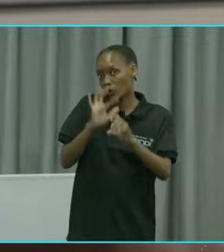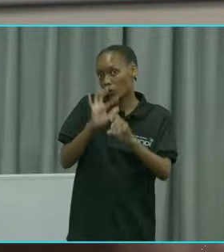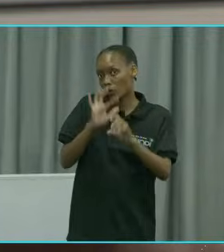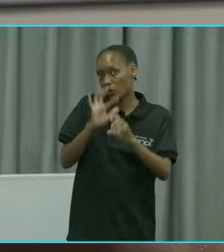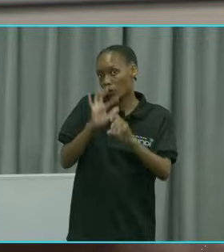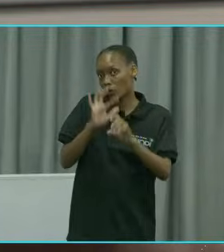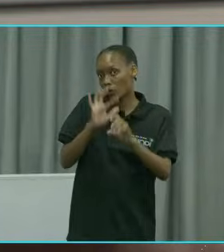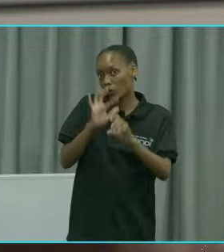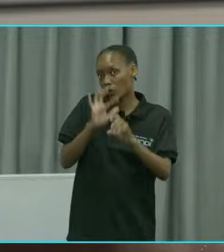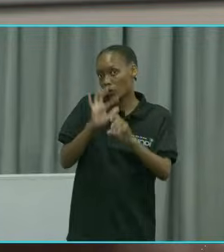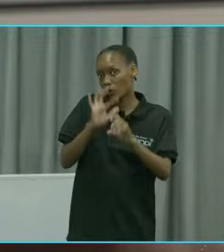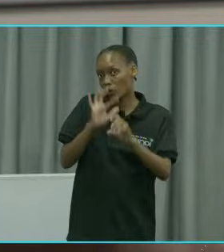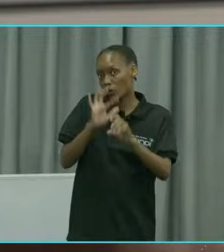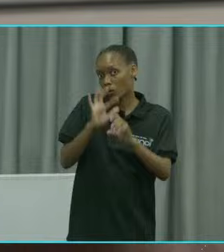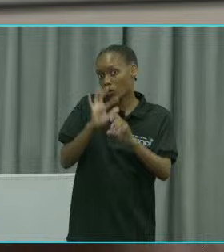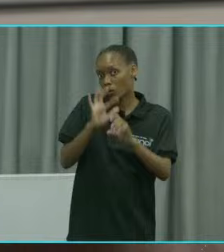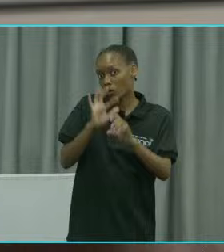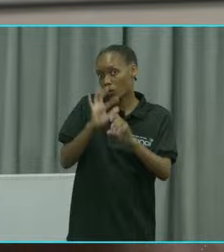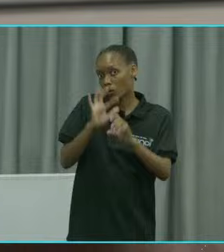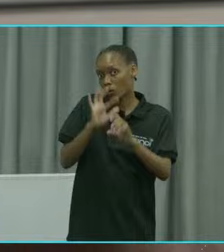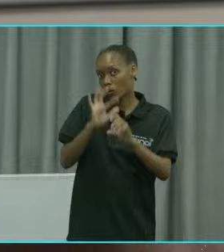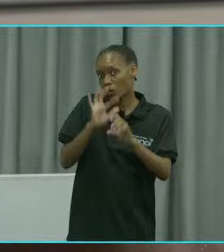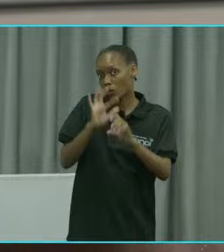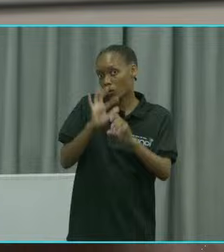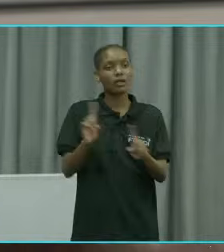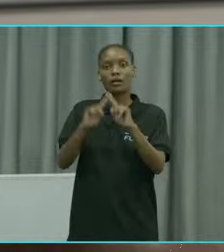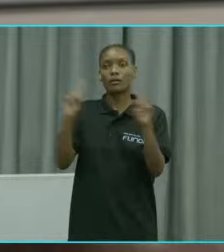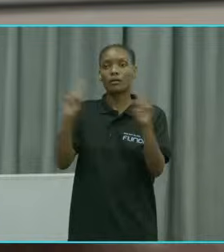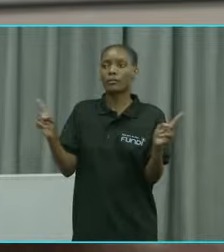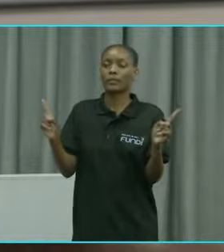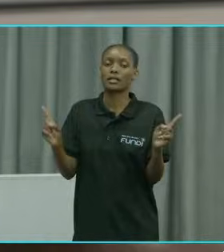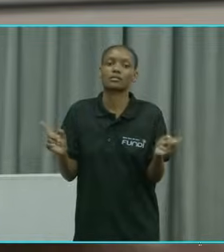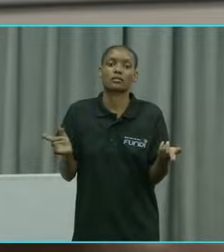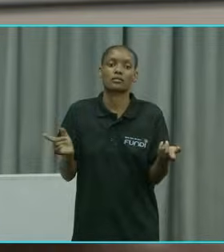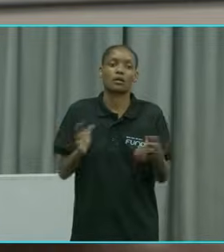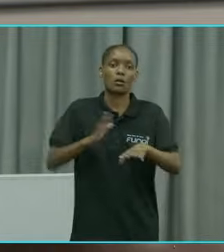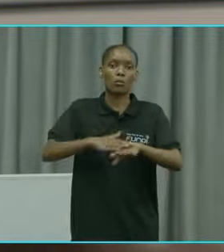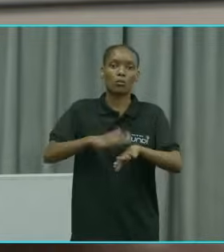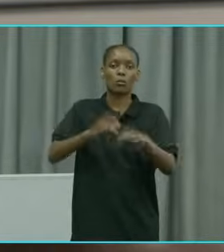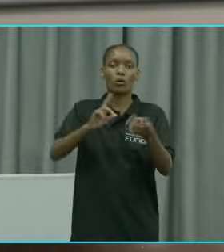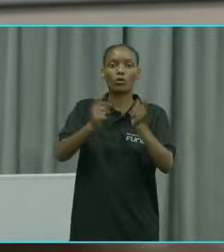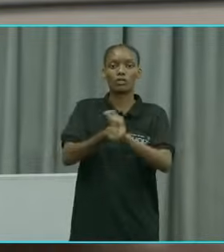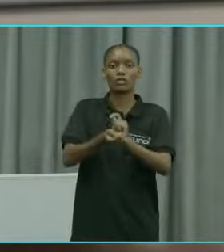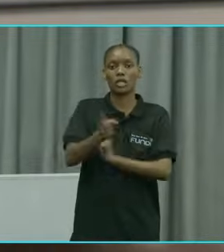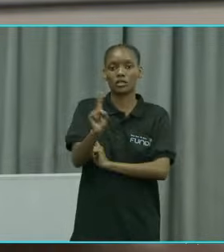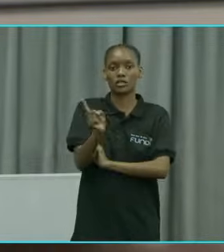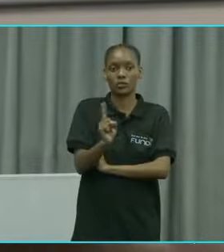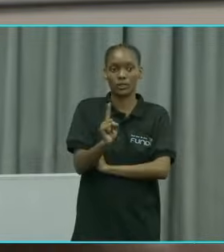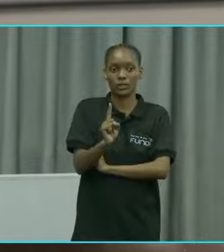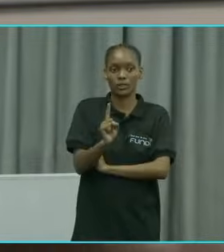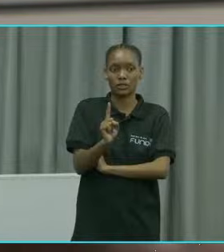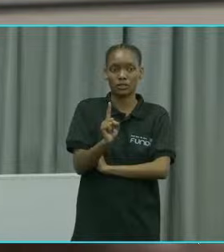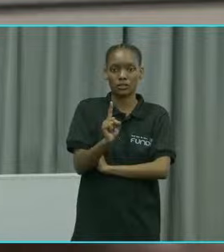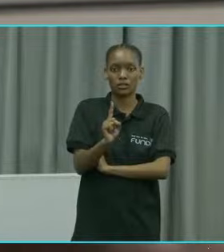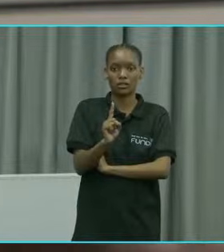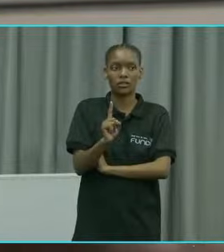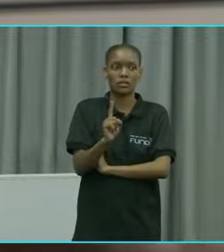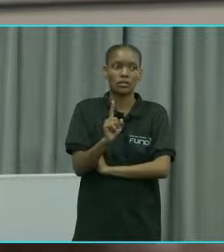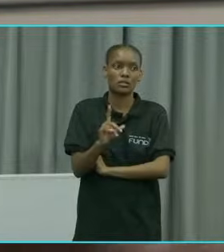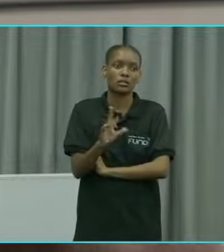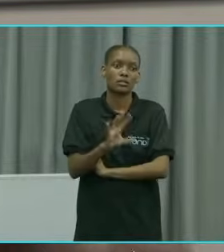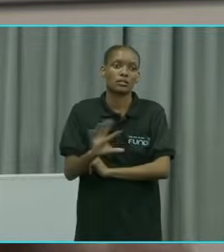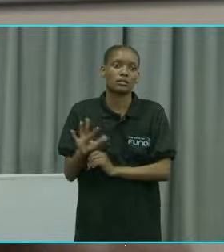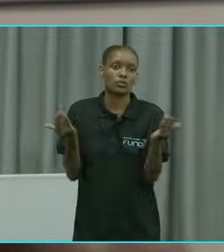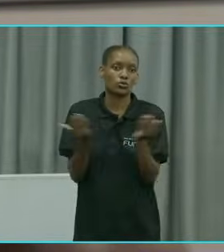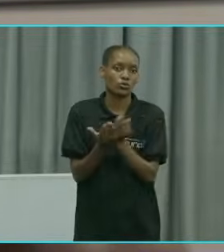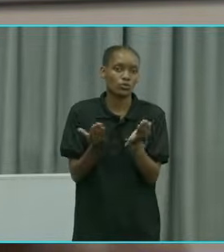But a further change one would probably want is to align the post-provisioning norms to the school